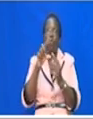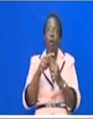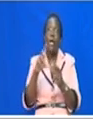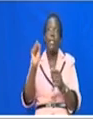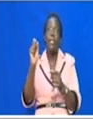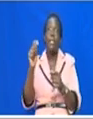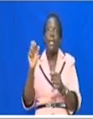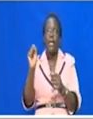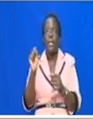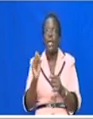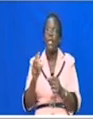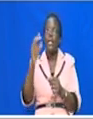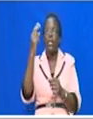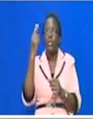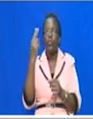you'll underline the word 2,